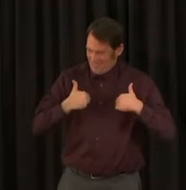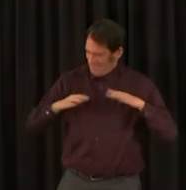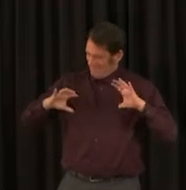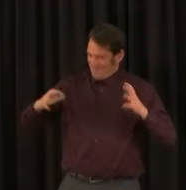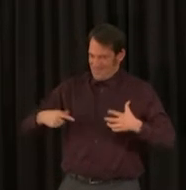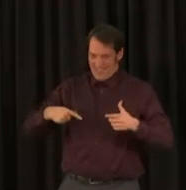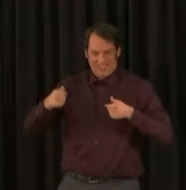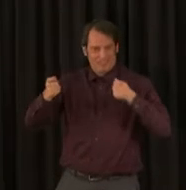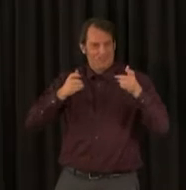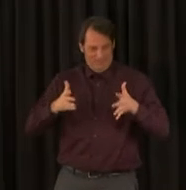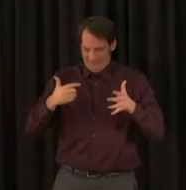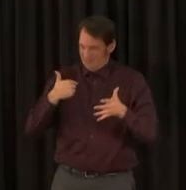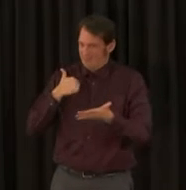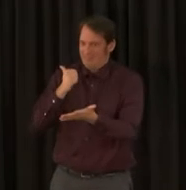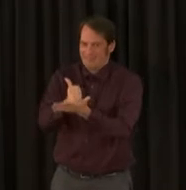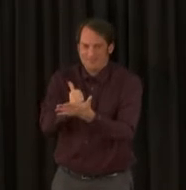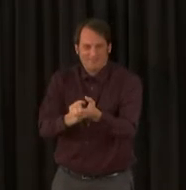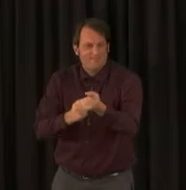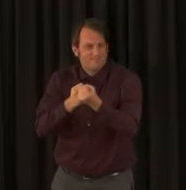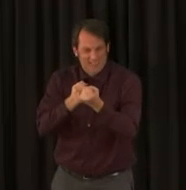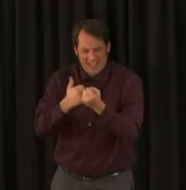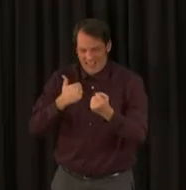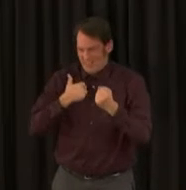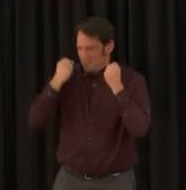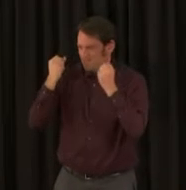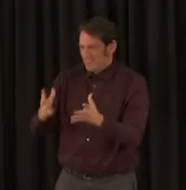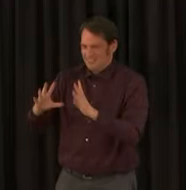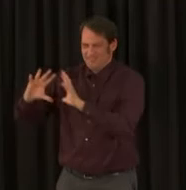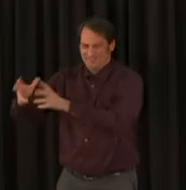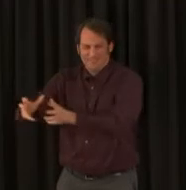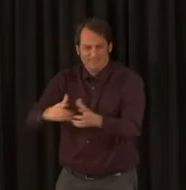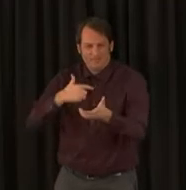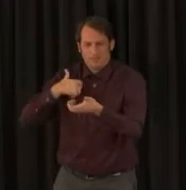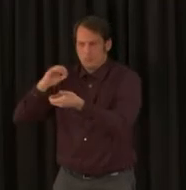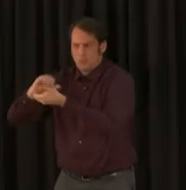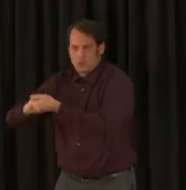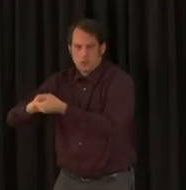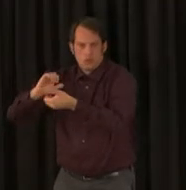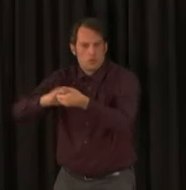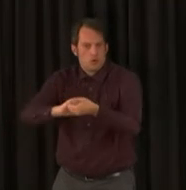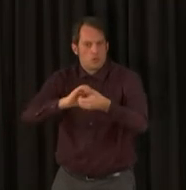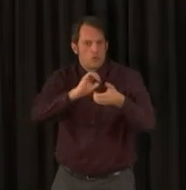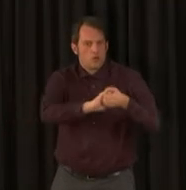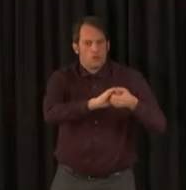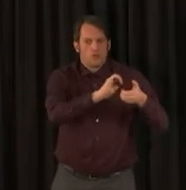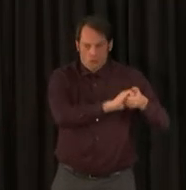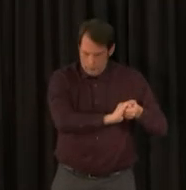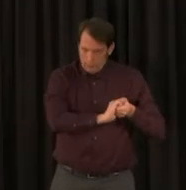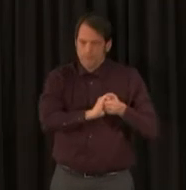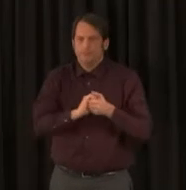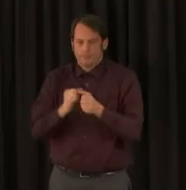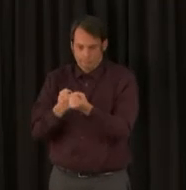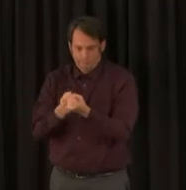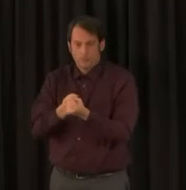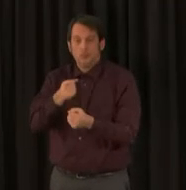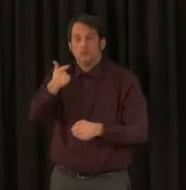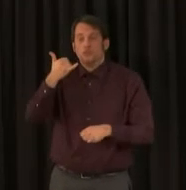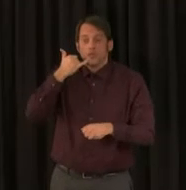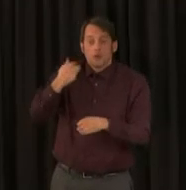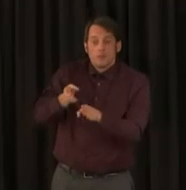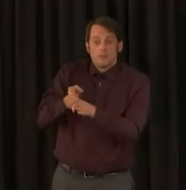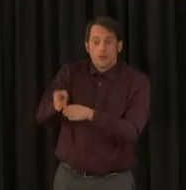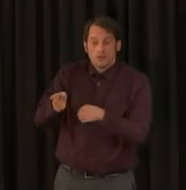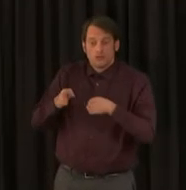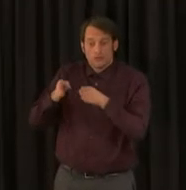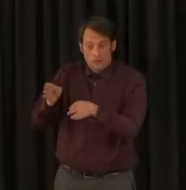a lot of other partners around the city that are here to help you. If you are in a Main Street, call your Main Street. If you are a member of the